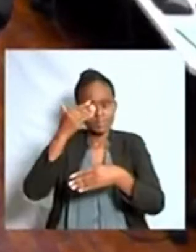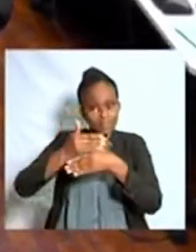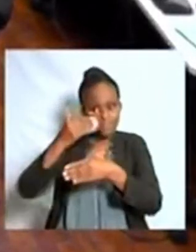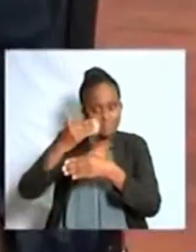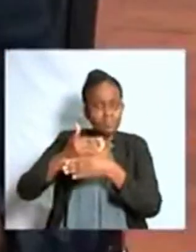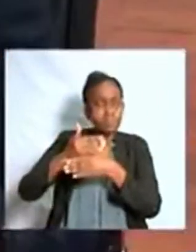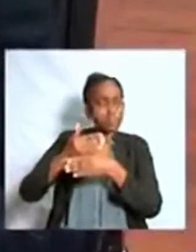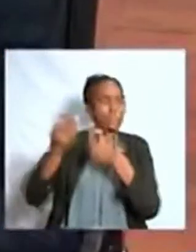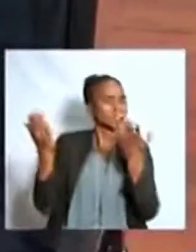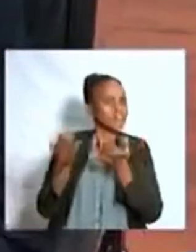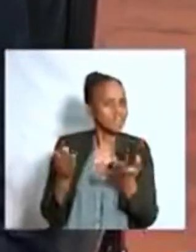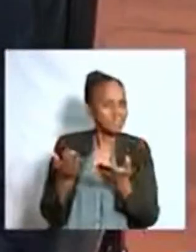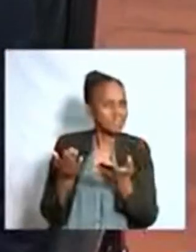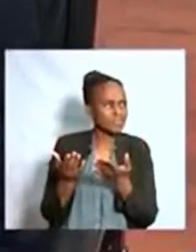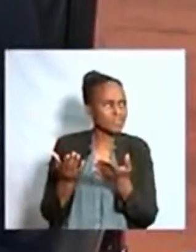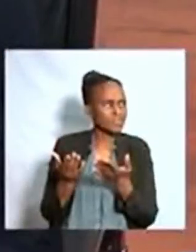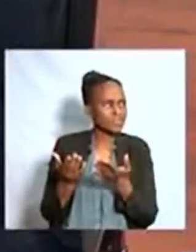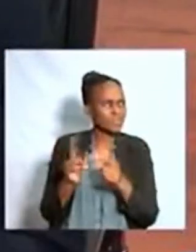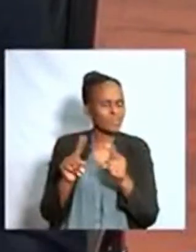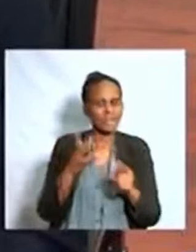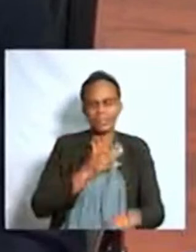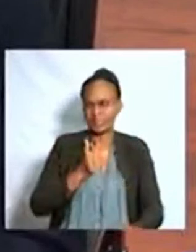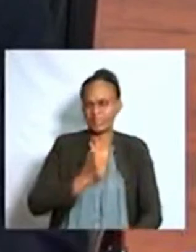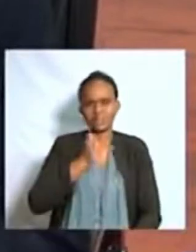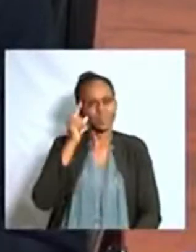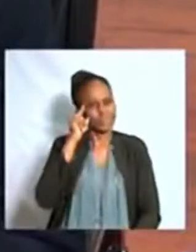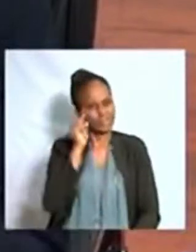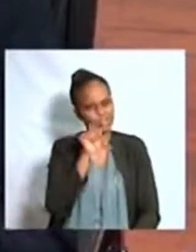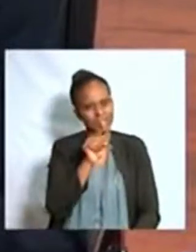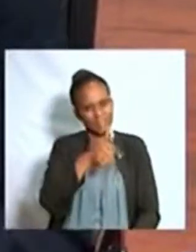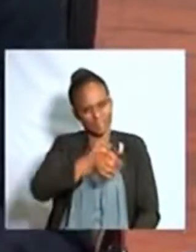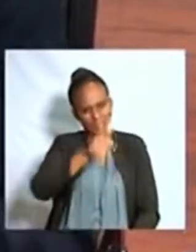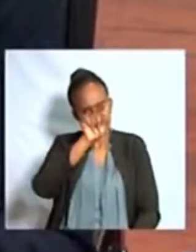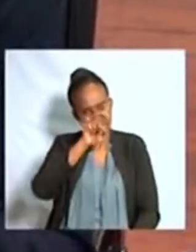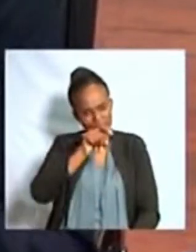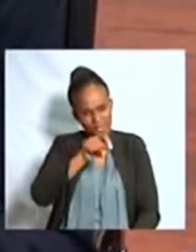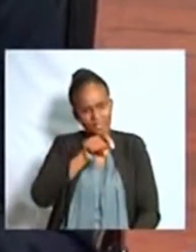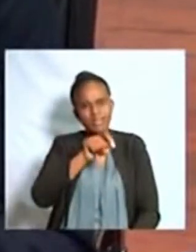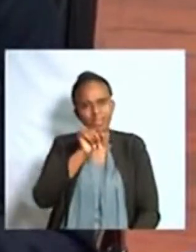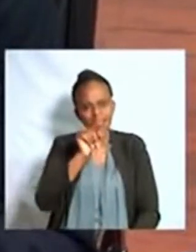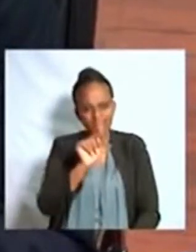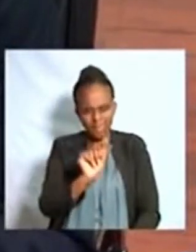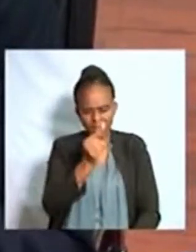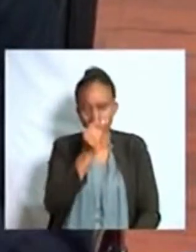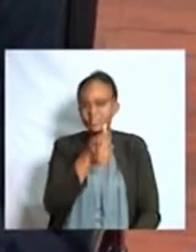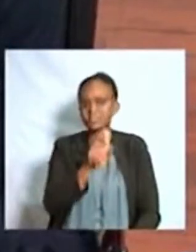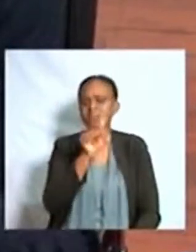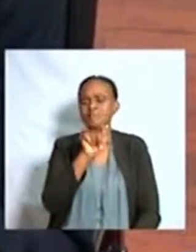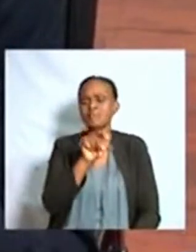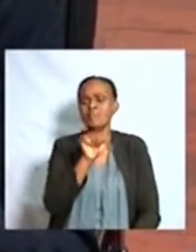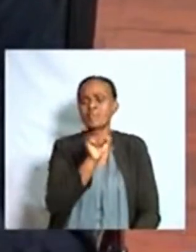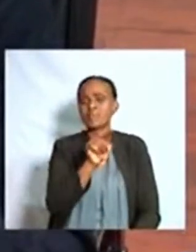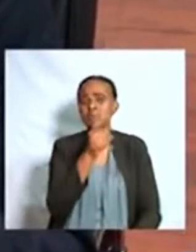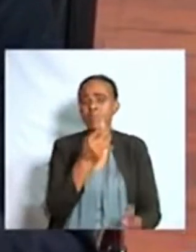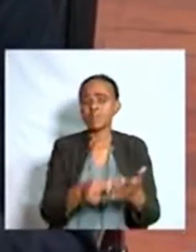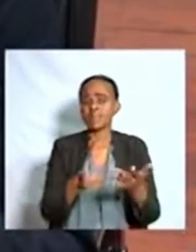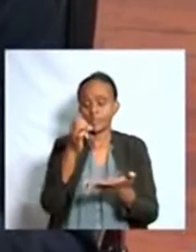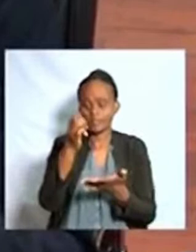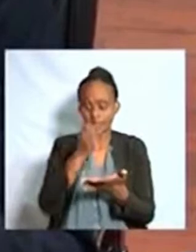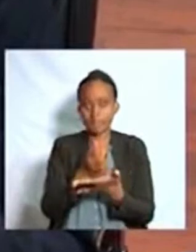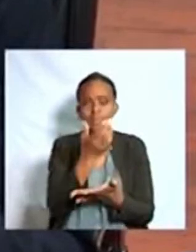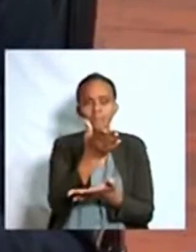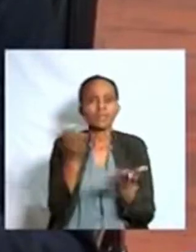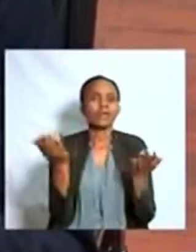like. But I should think it's in the first place, this engagement was not